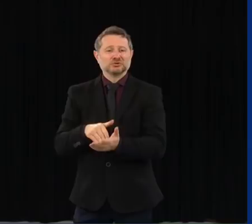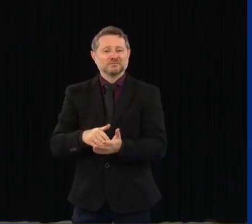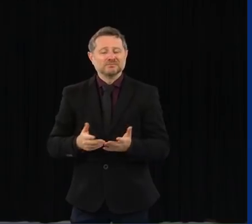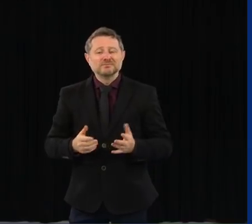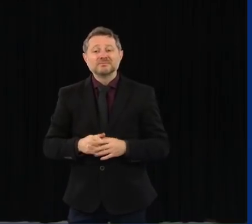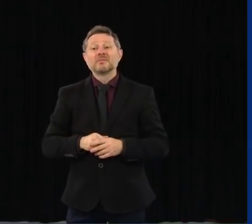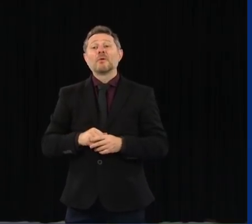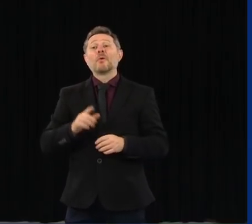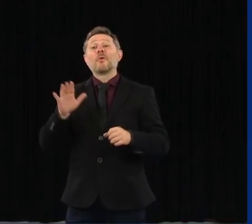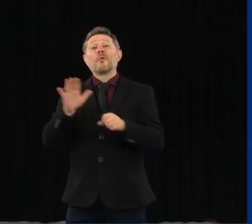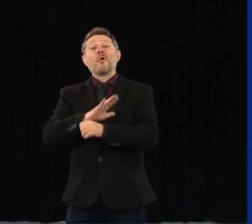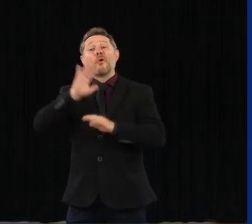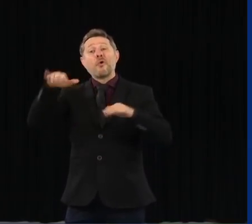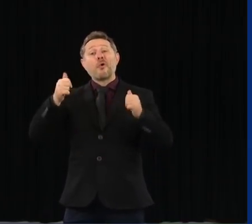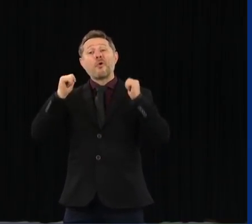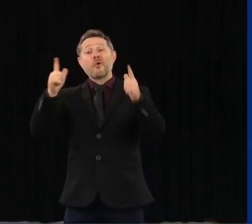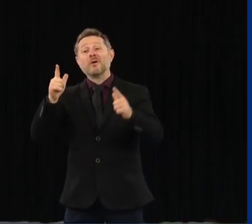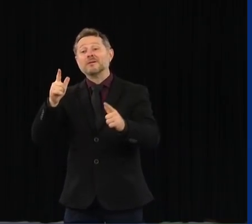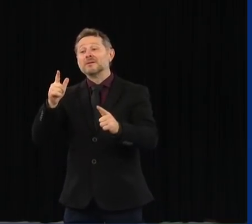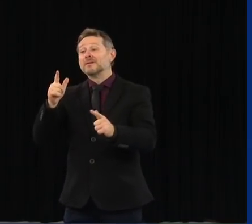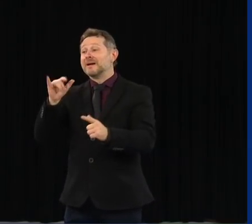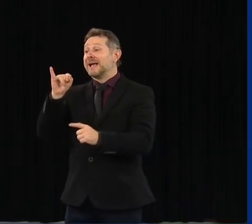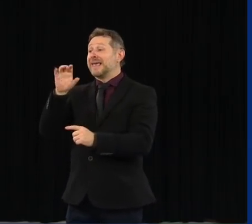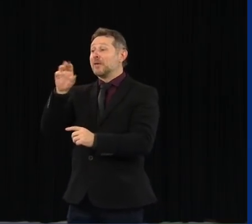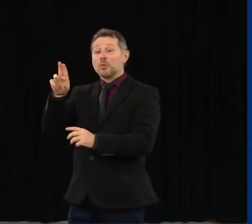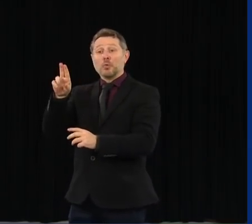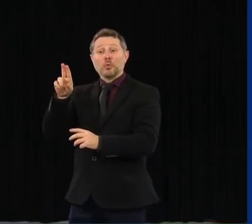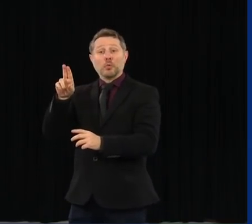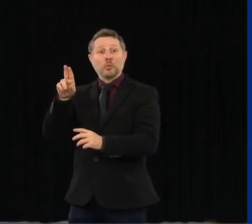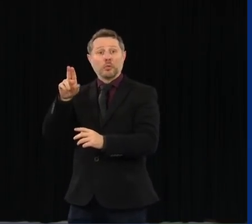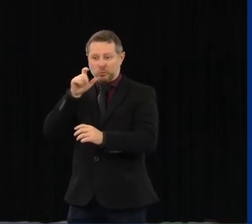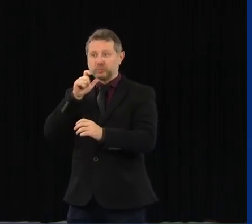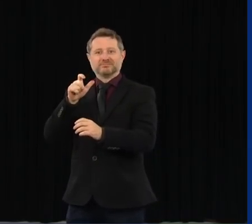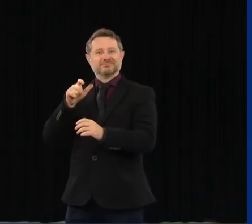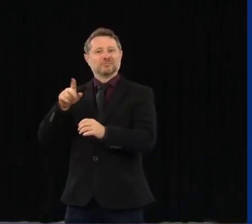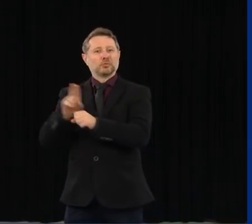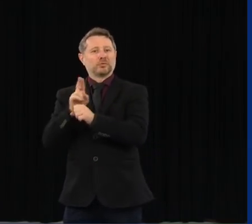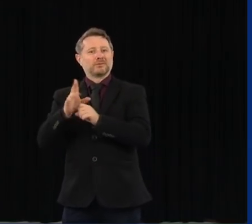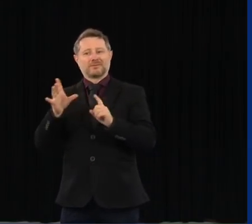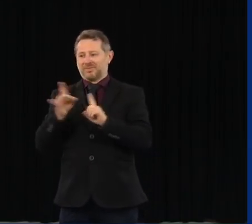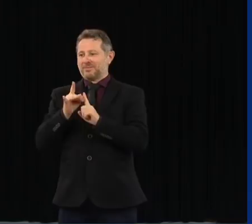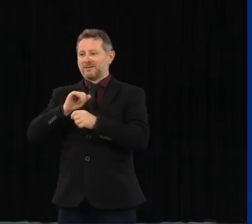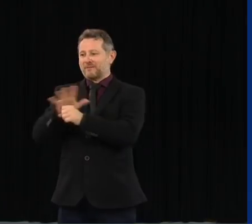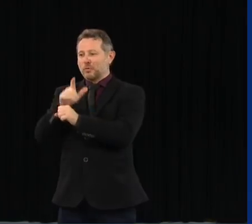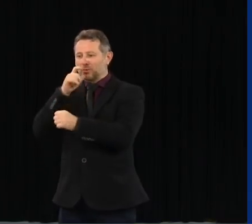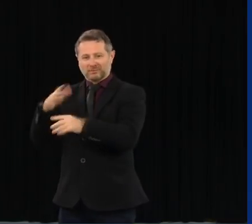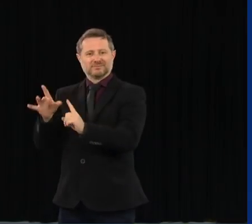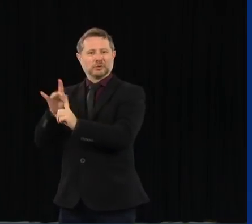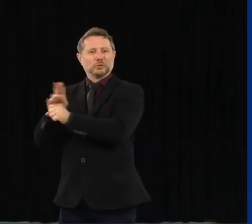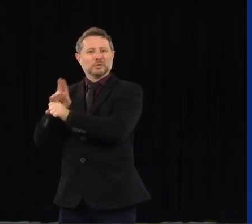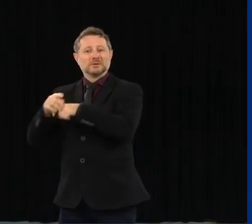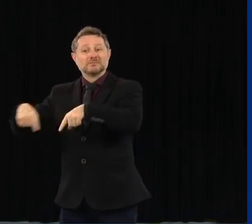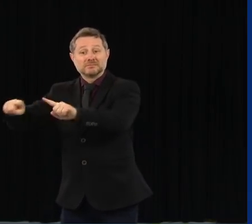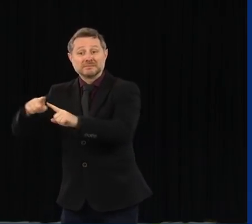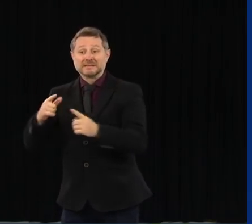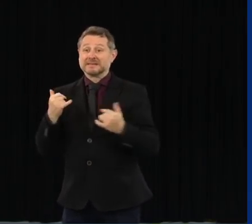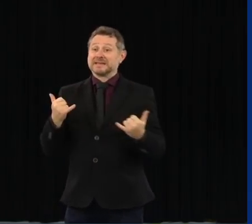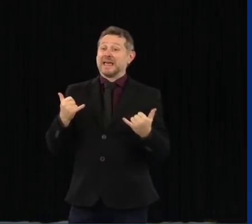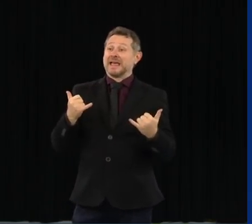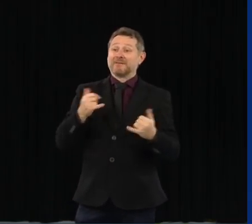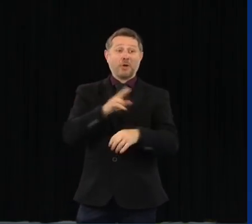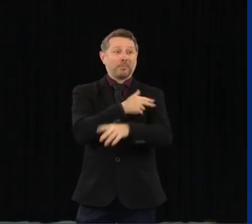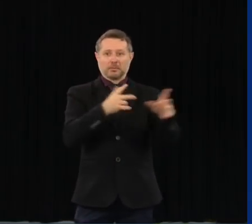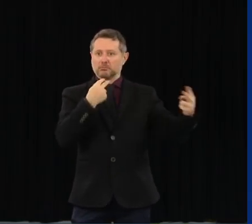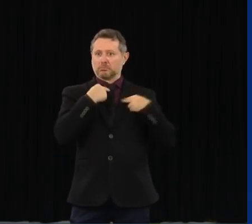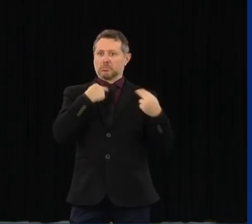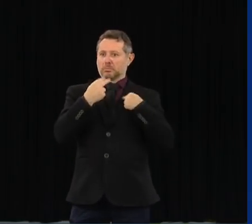ICU hospitals for COVID patients. So we wanted to convert Javits from non-COVID